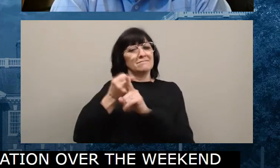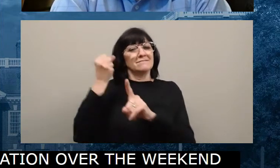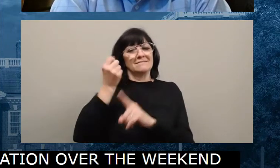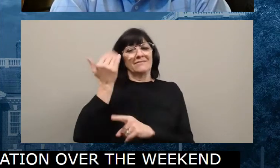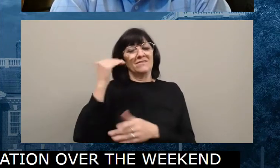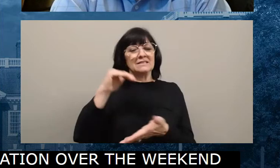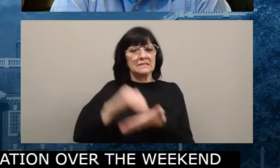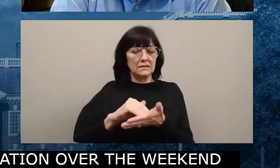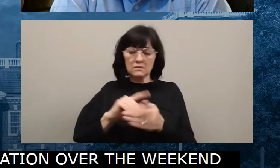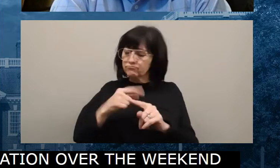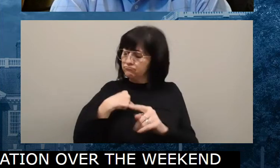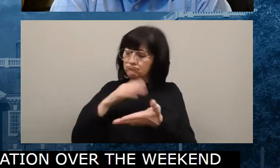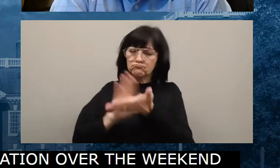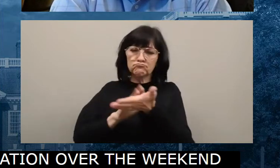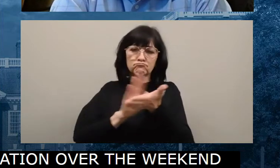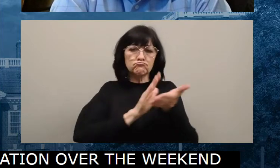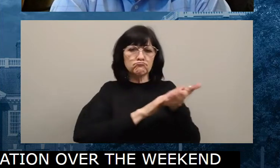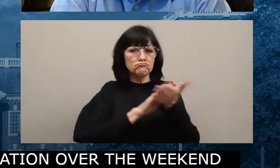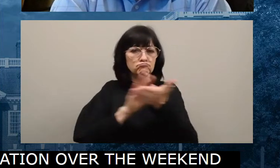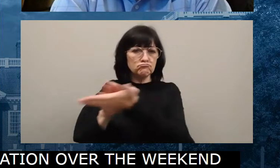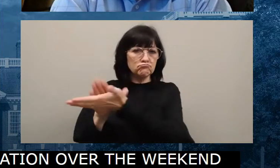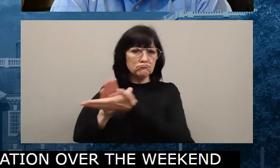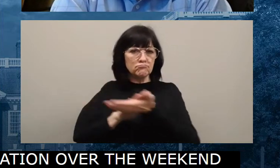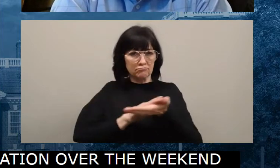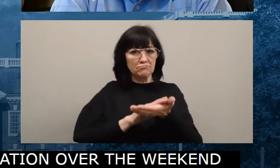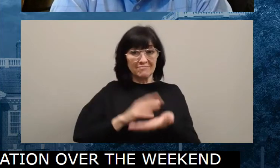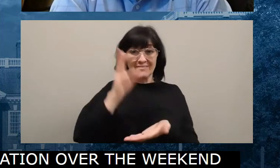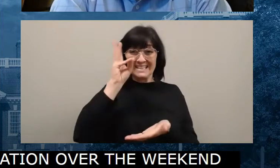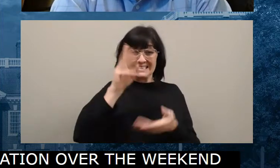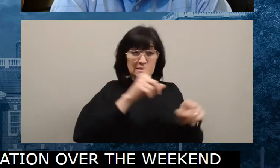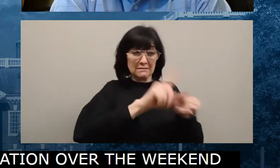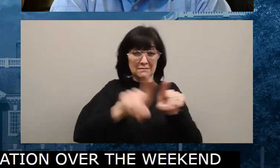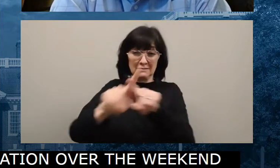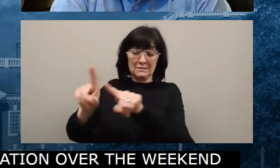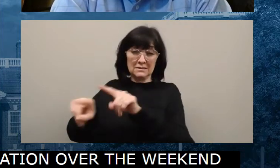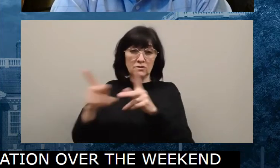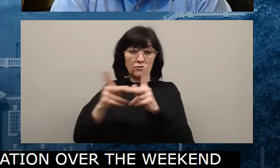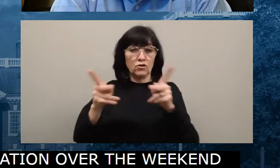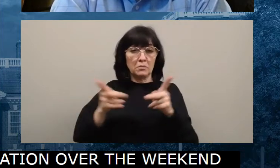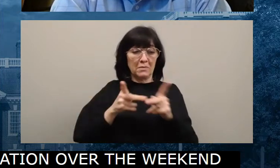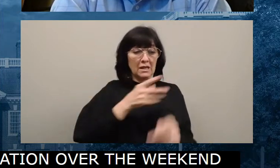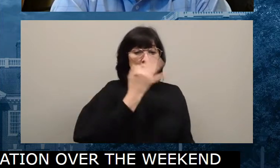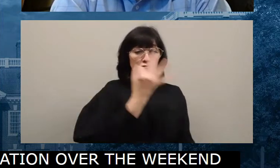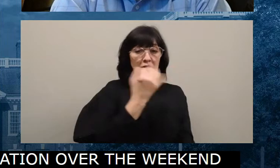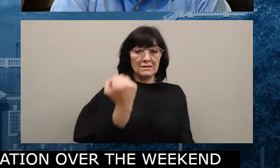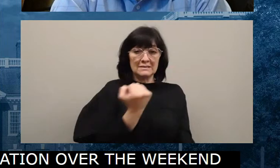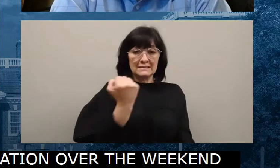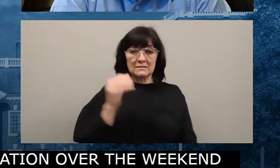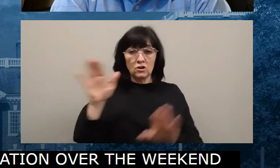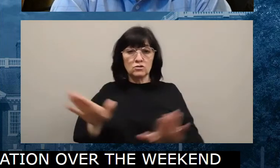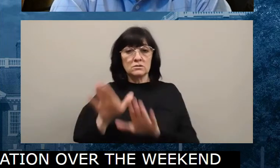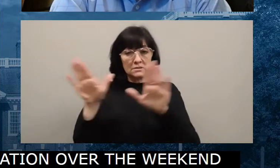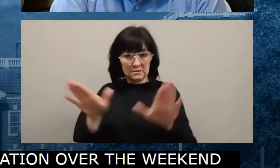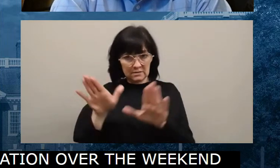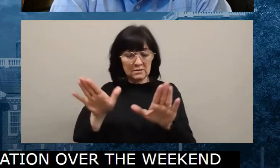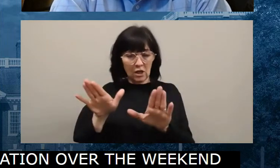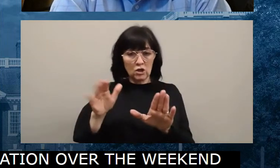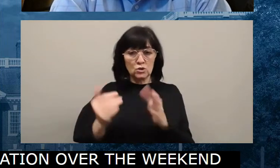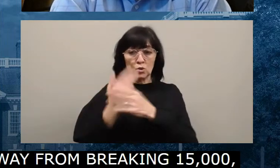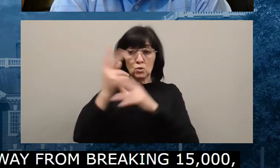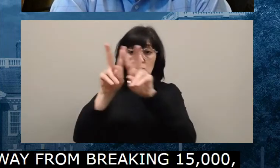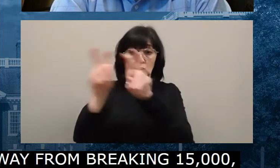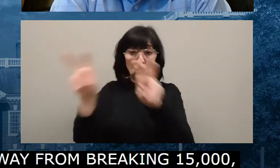people that have worked, worked 6 sites from Friday through Sunday. We had 3 sites up in Newcastle County.